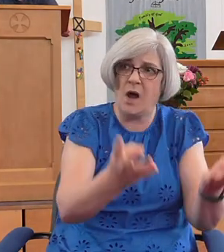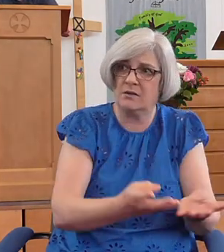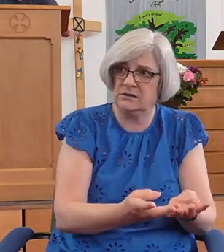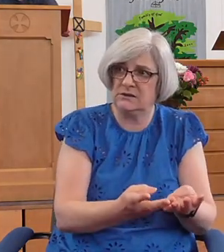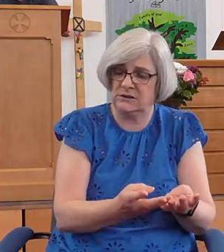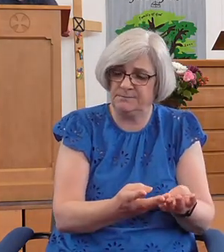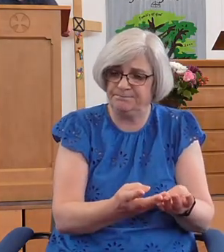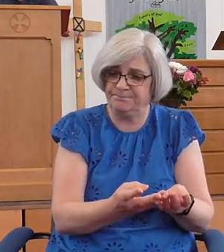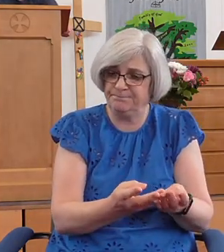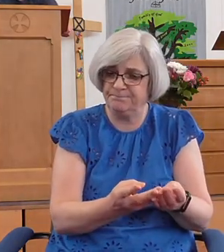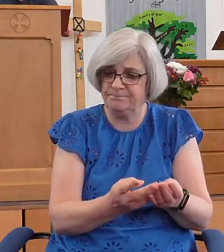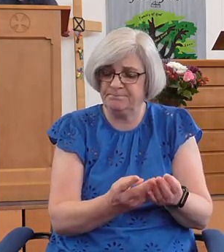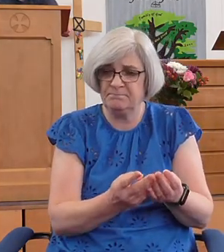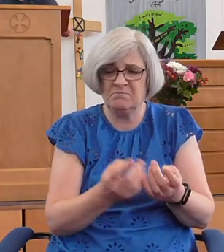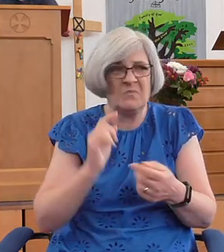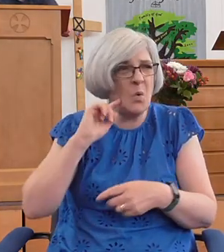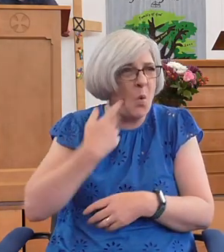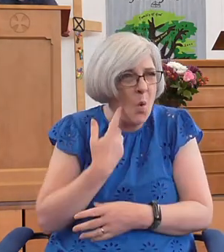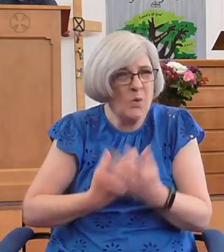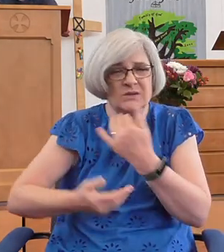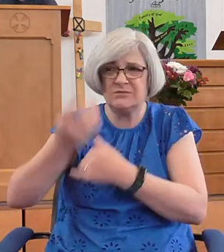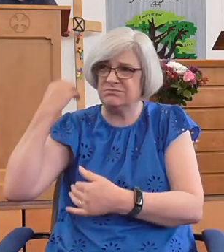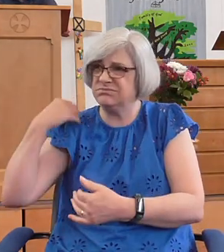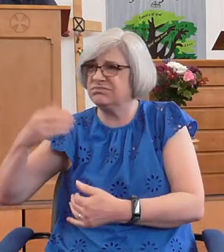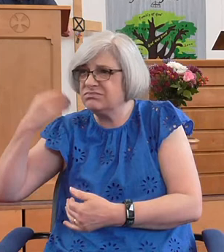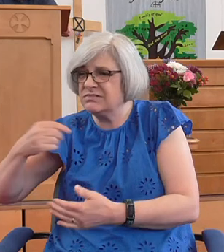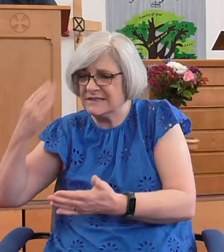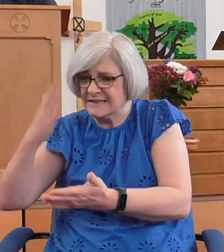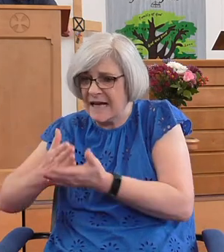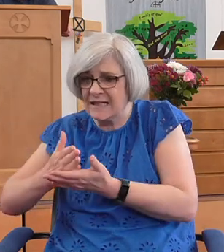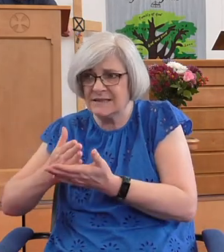when old certainties are challenged.